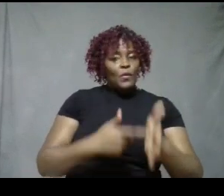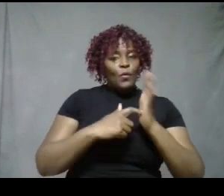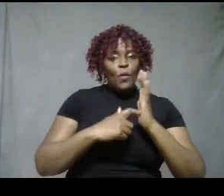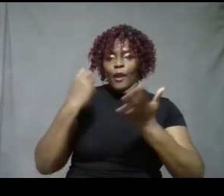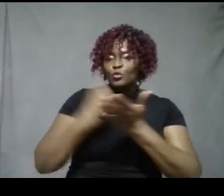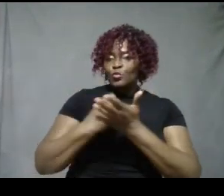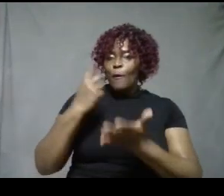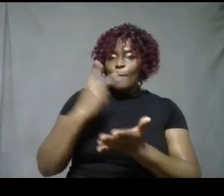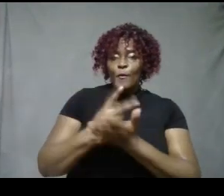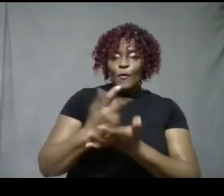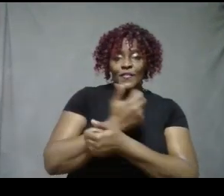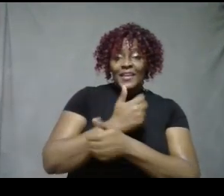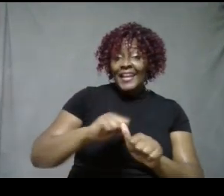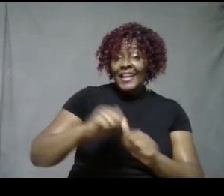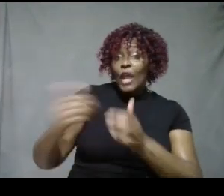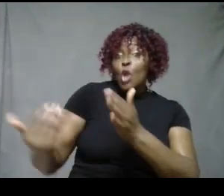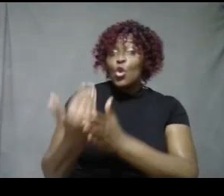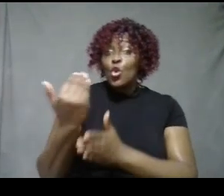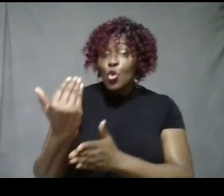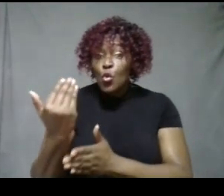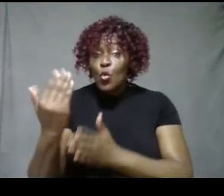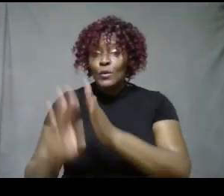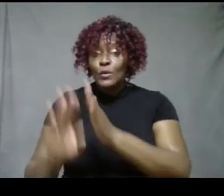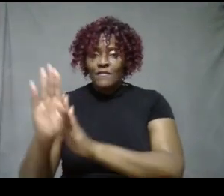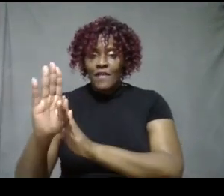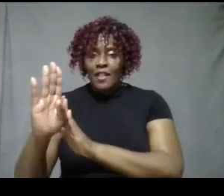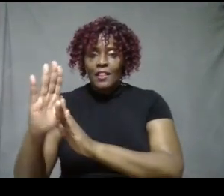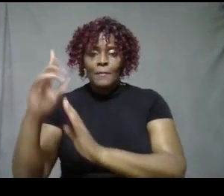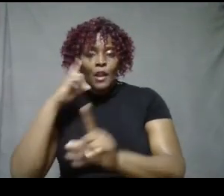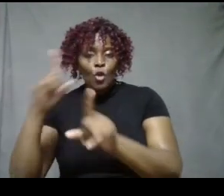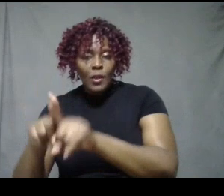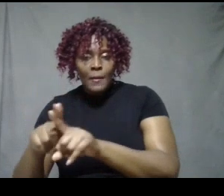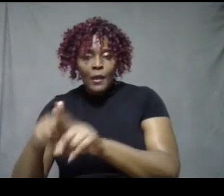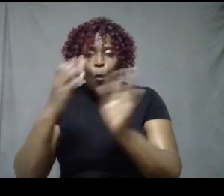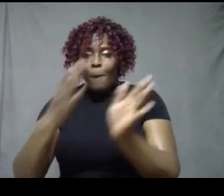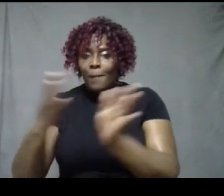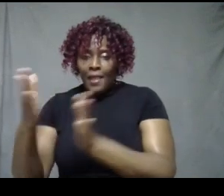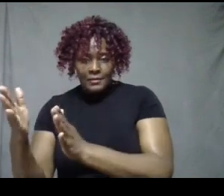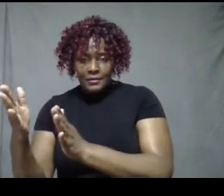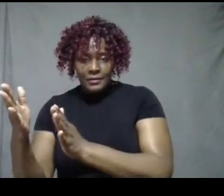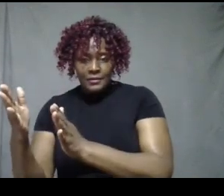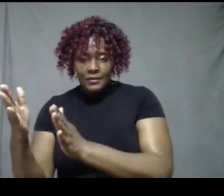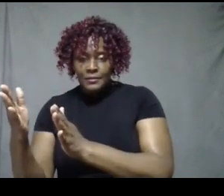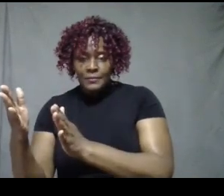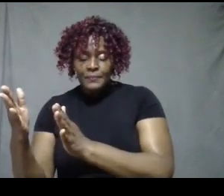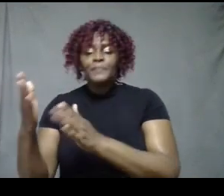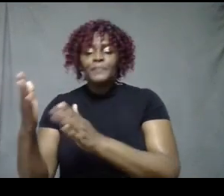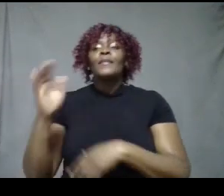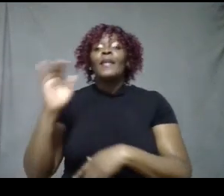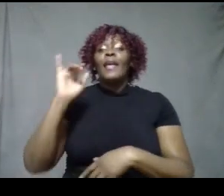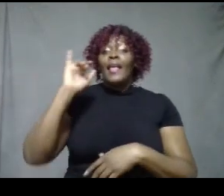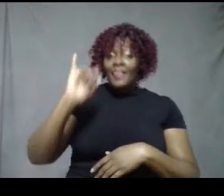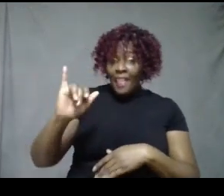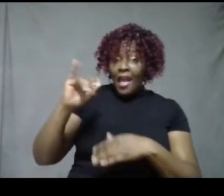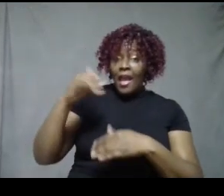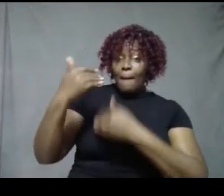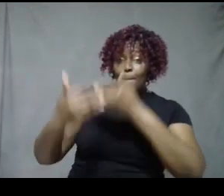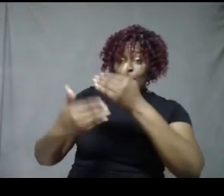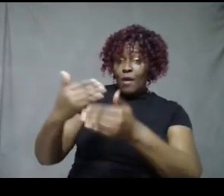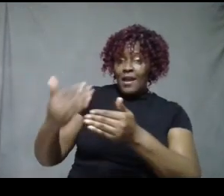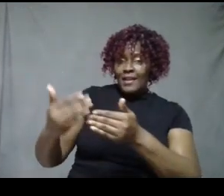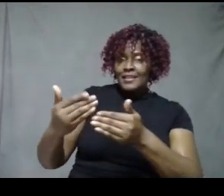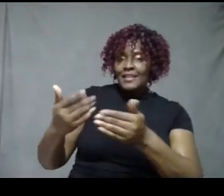any new development agreement or any new development plan. That process has to occur